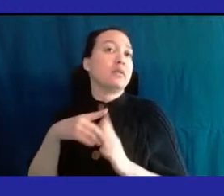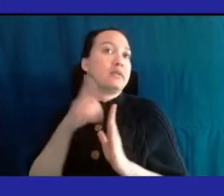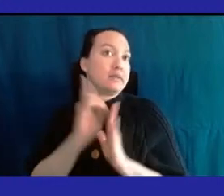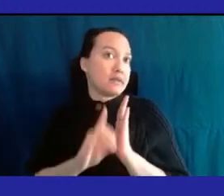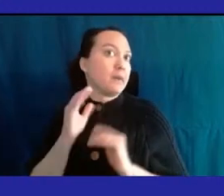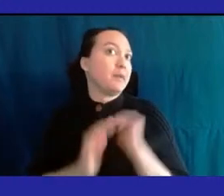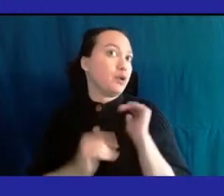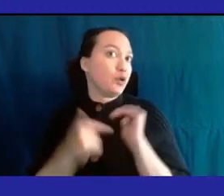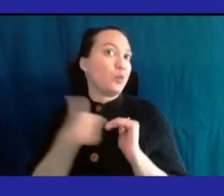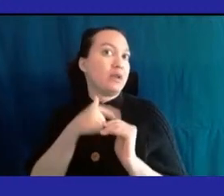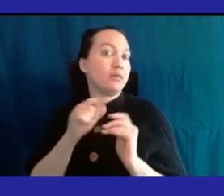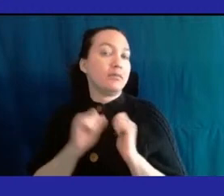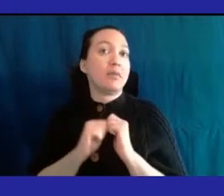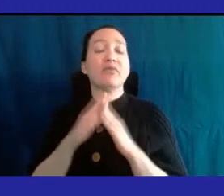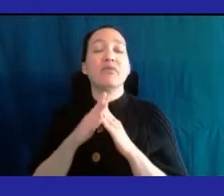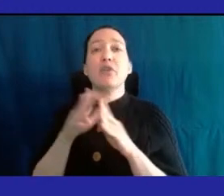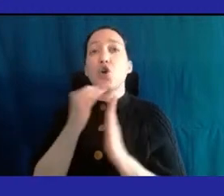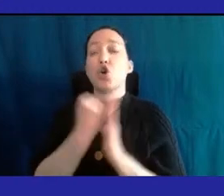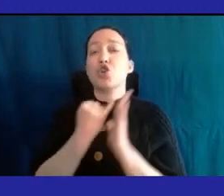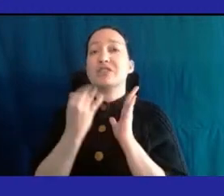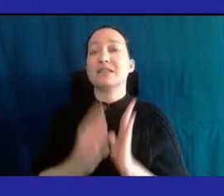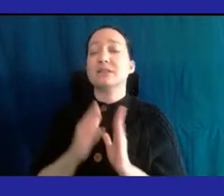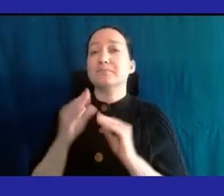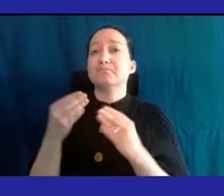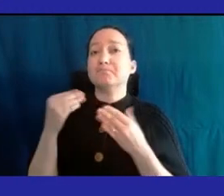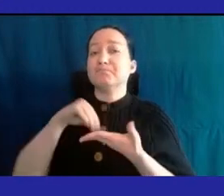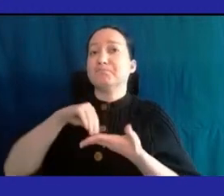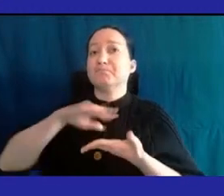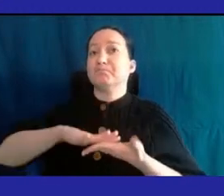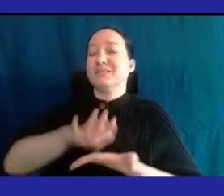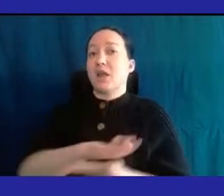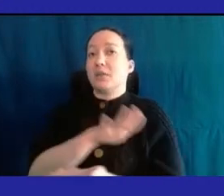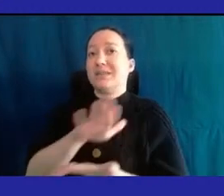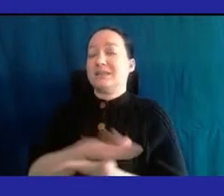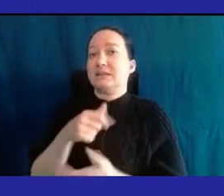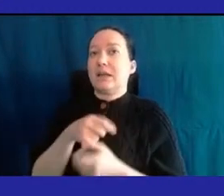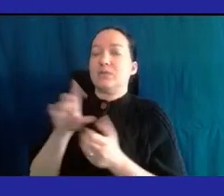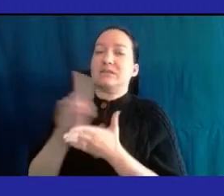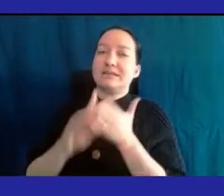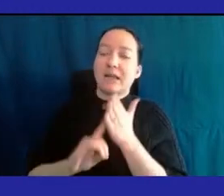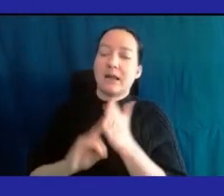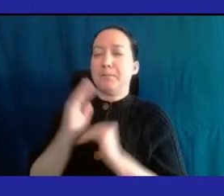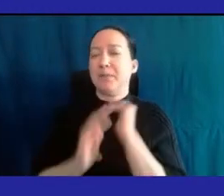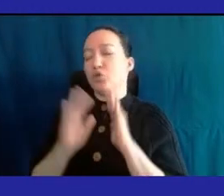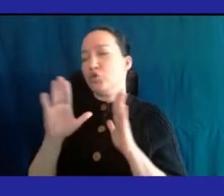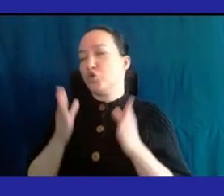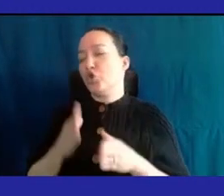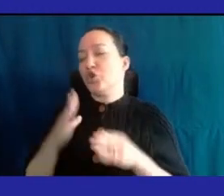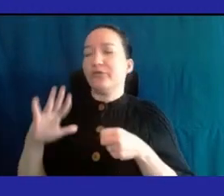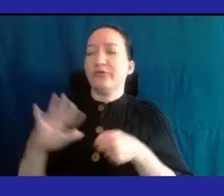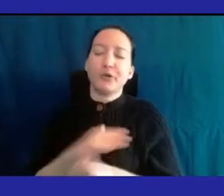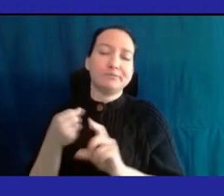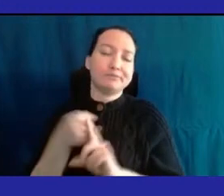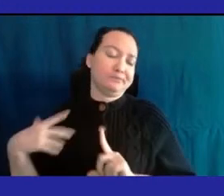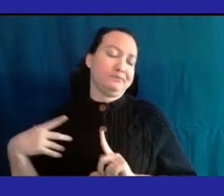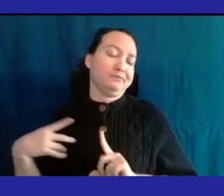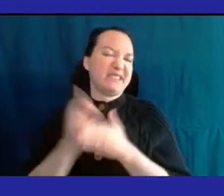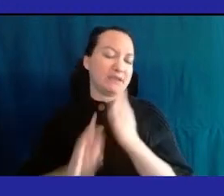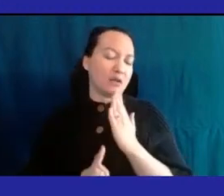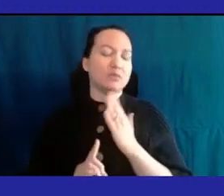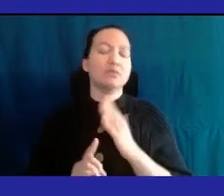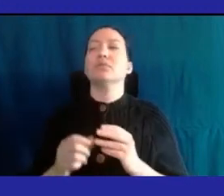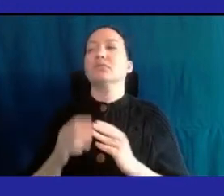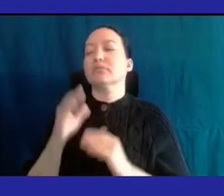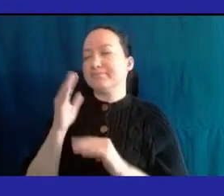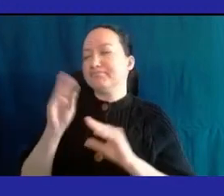just brought the architect to do a bridge and documents. Now we're bringing on the design builder to do the full-fledged design and construction.